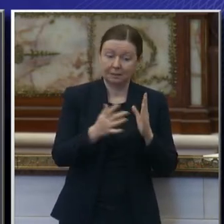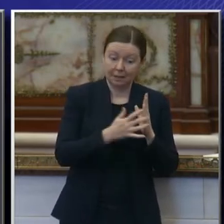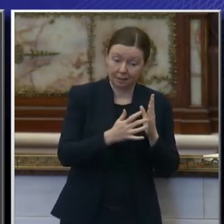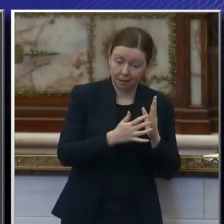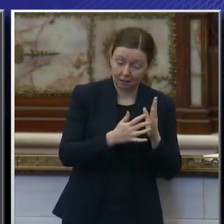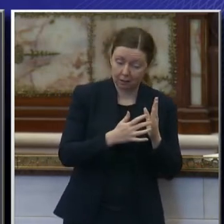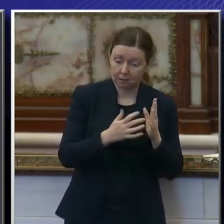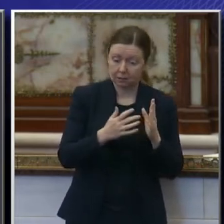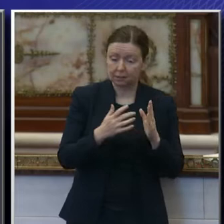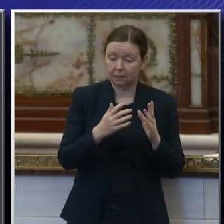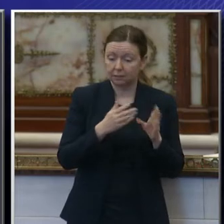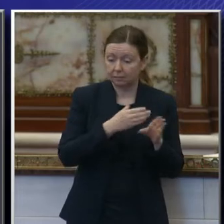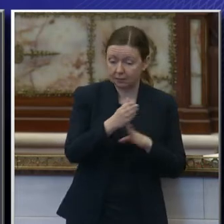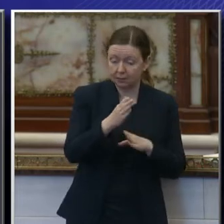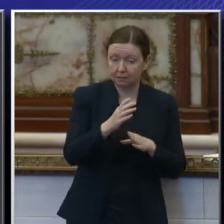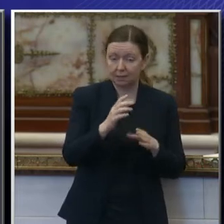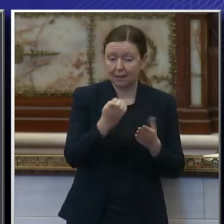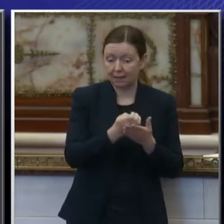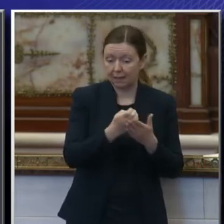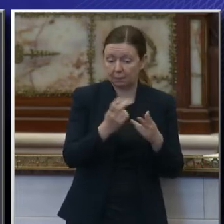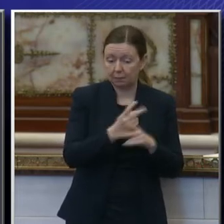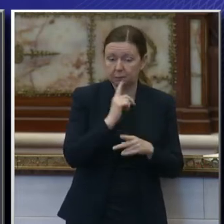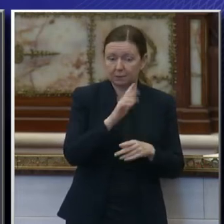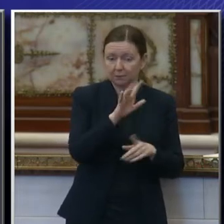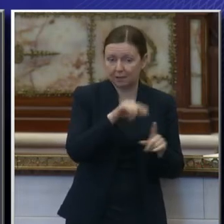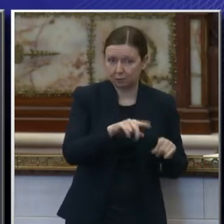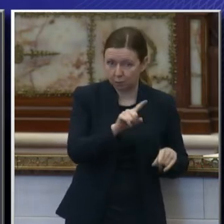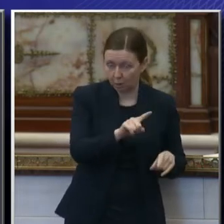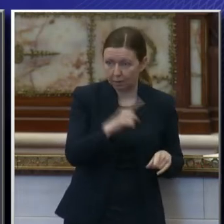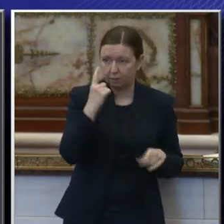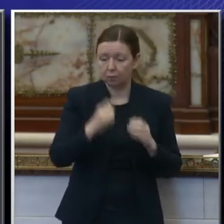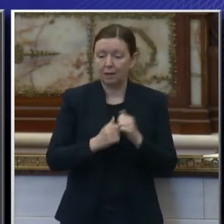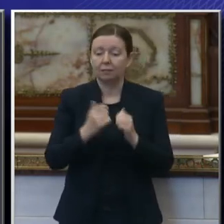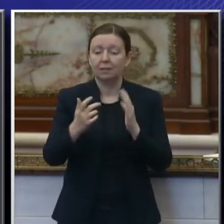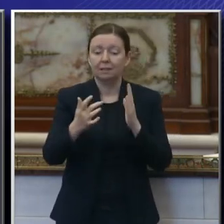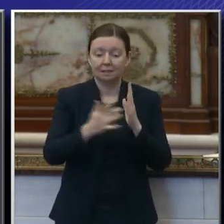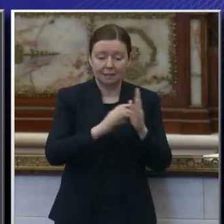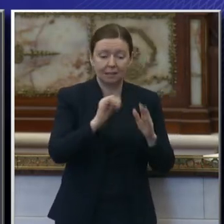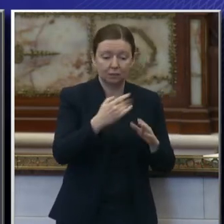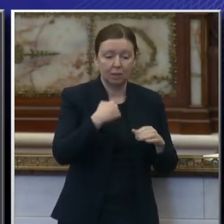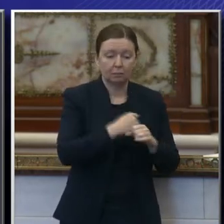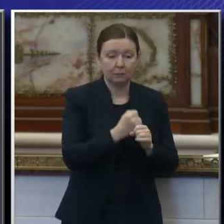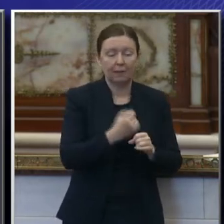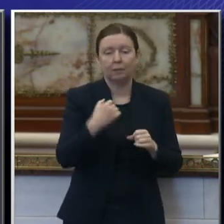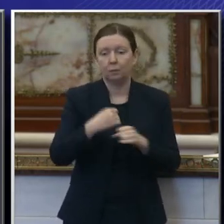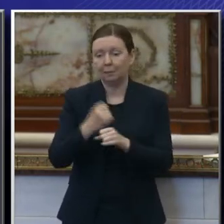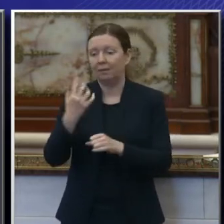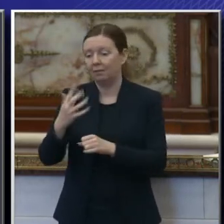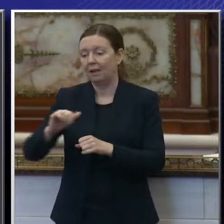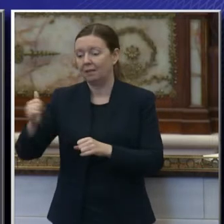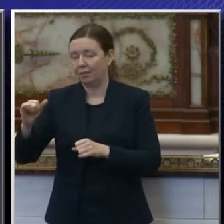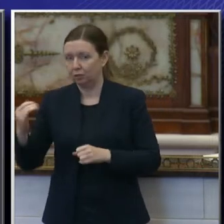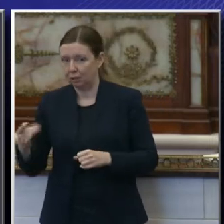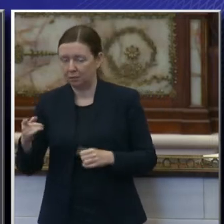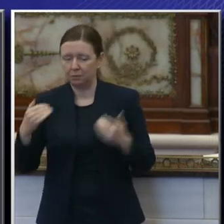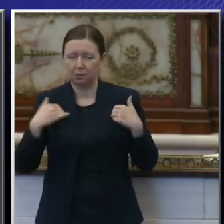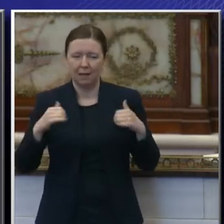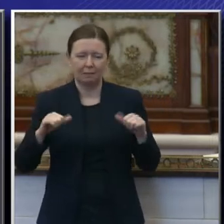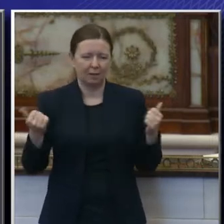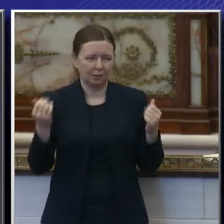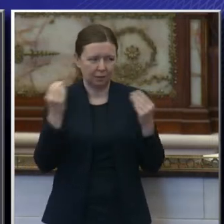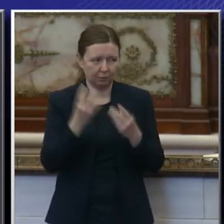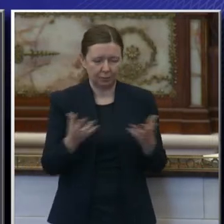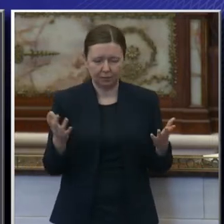economic job multiplier is 5 to 1. For every tech job we create 5 other jobs. Do we have any of that information of